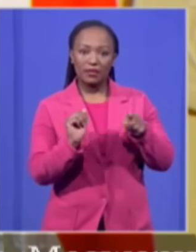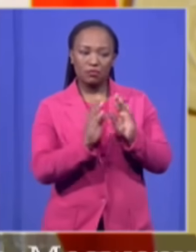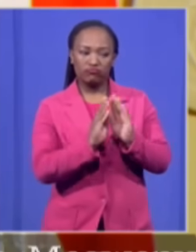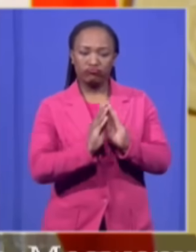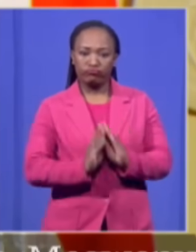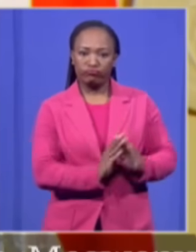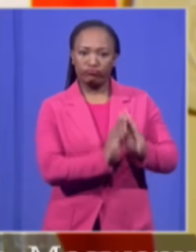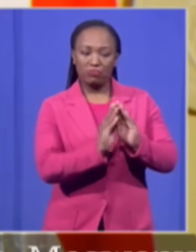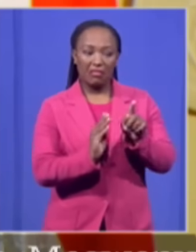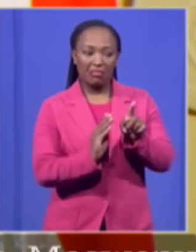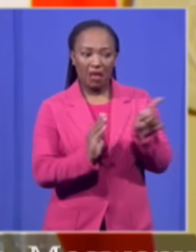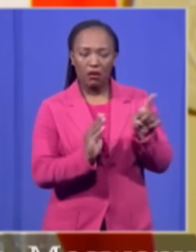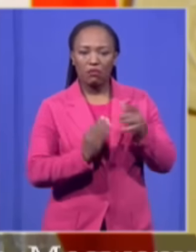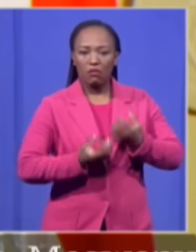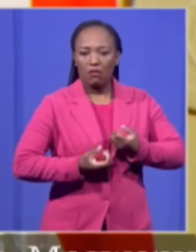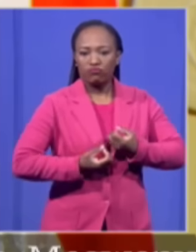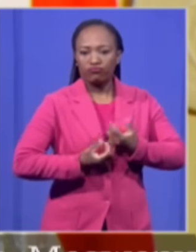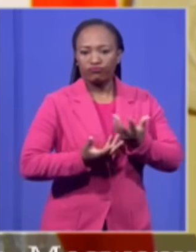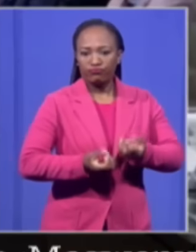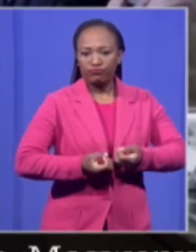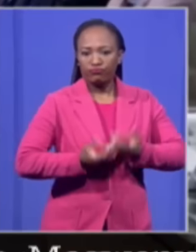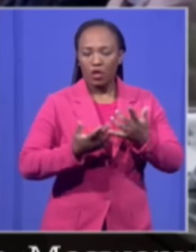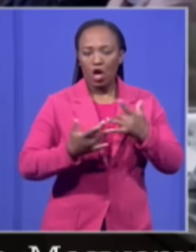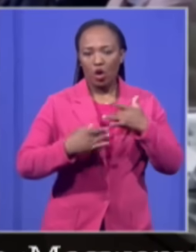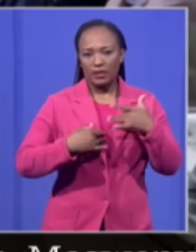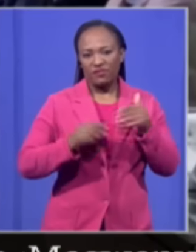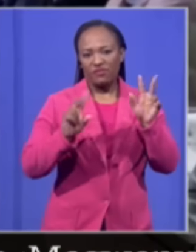their concerns on these issues.